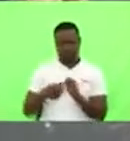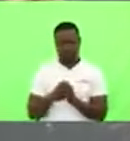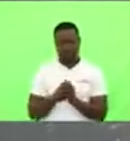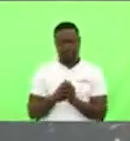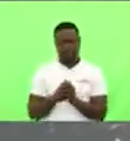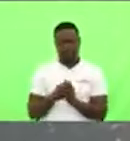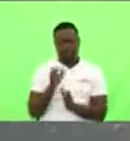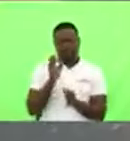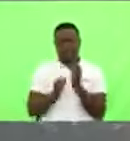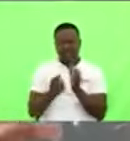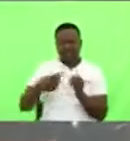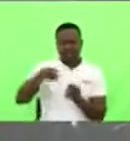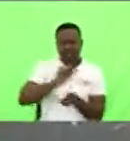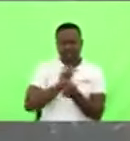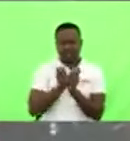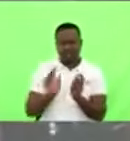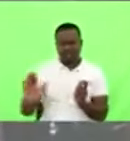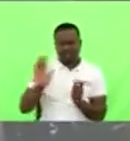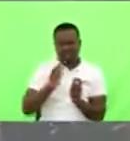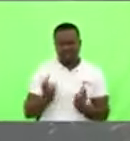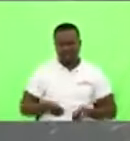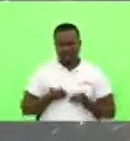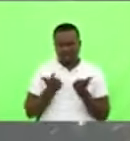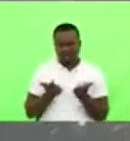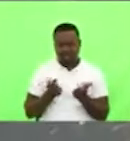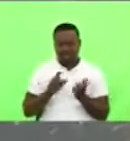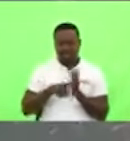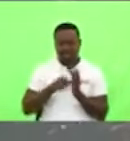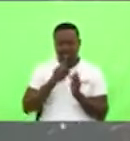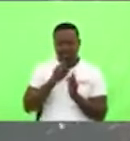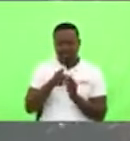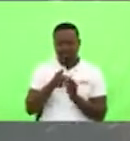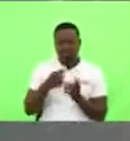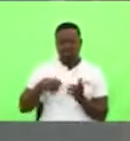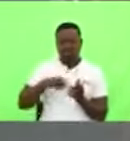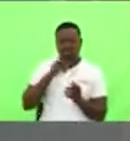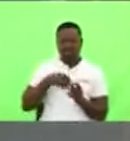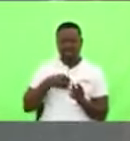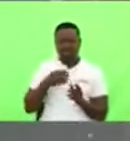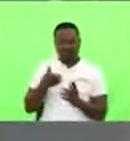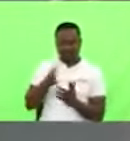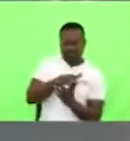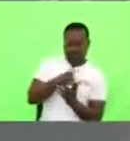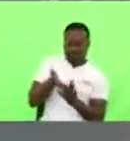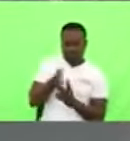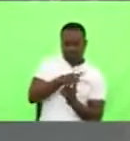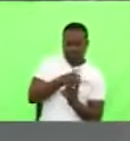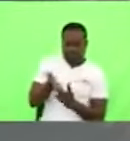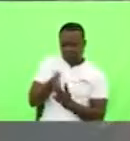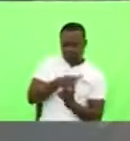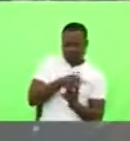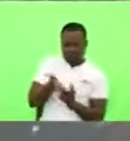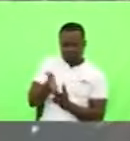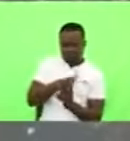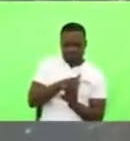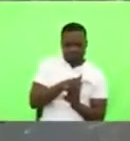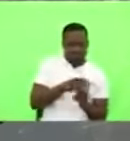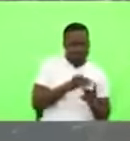If we change our lives and there's no dichotomy between church and what we do on